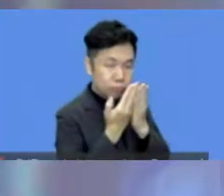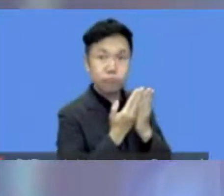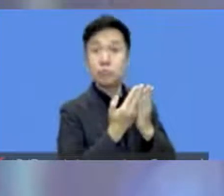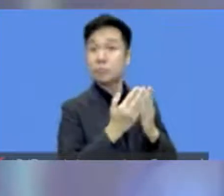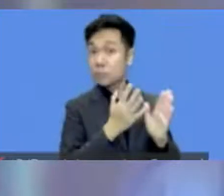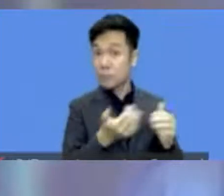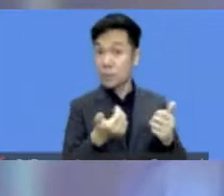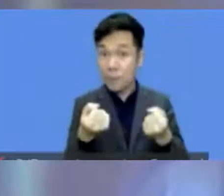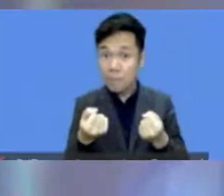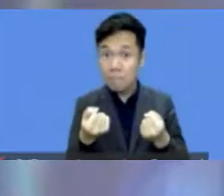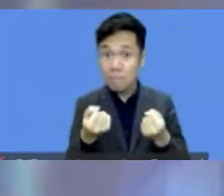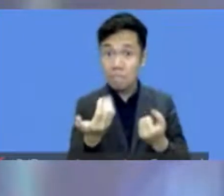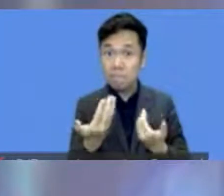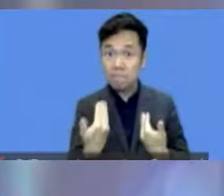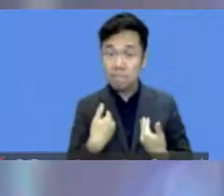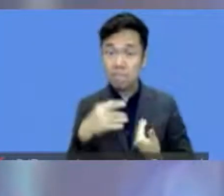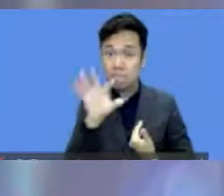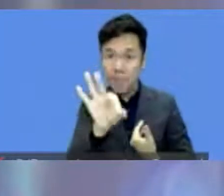for the question.